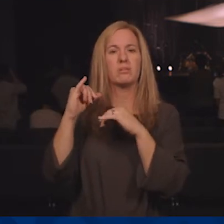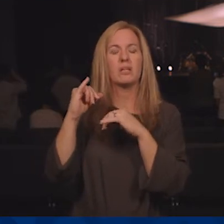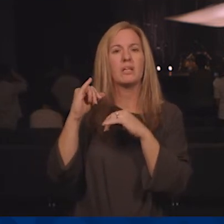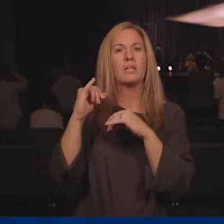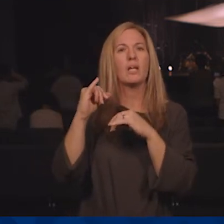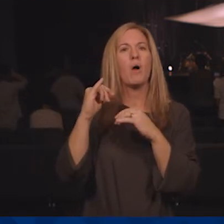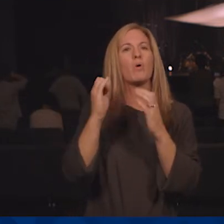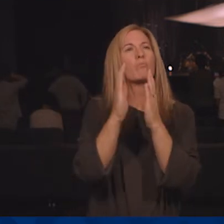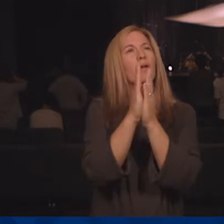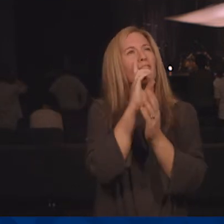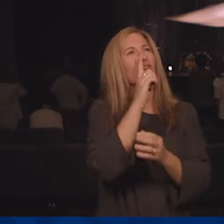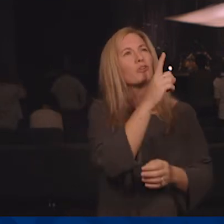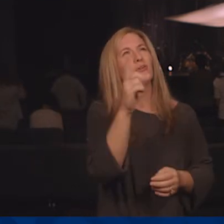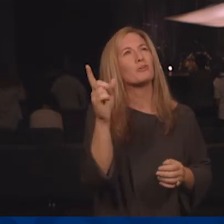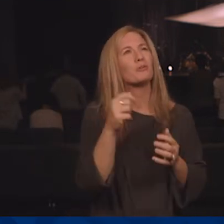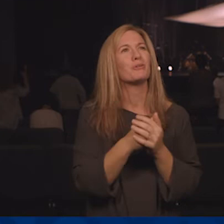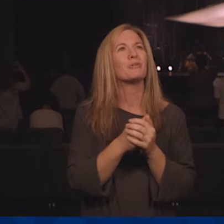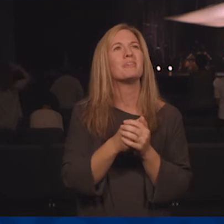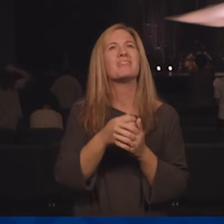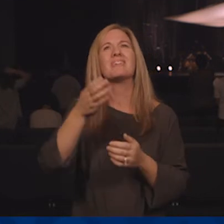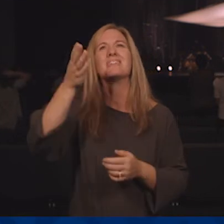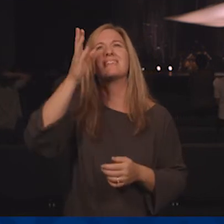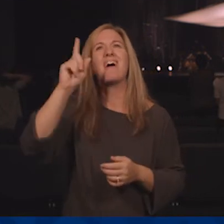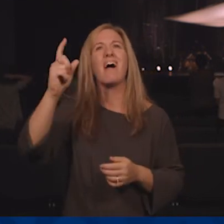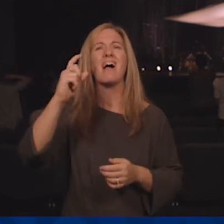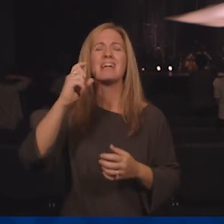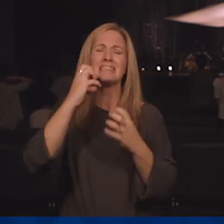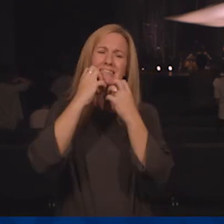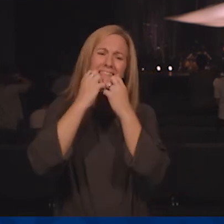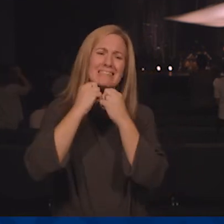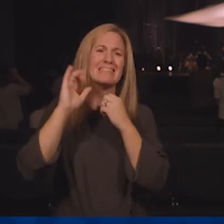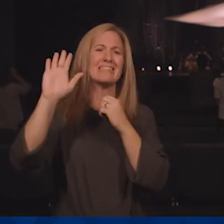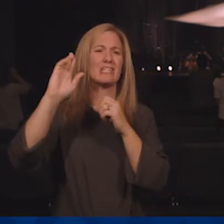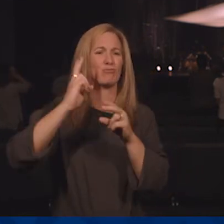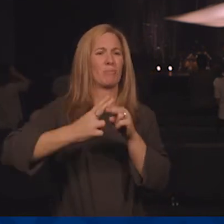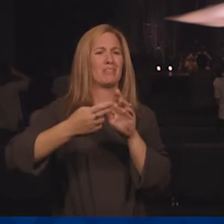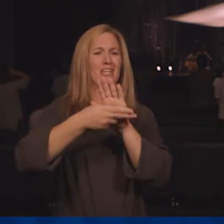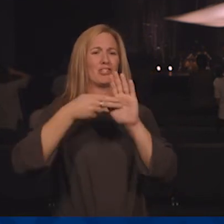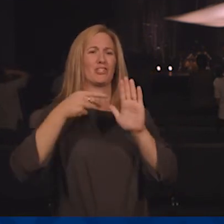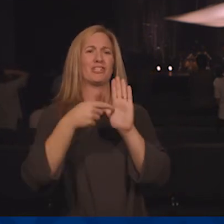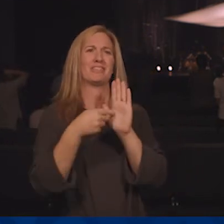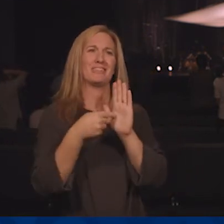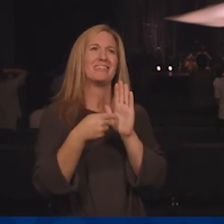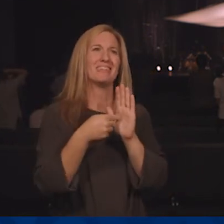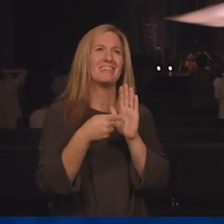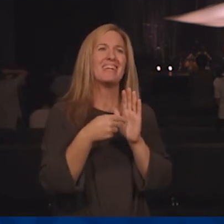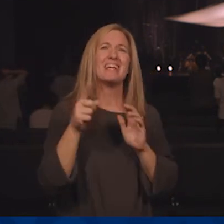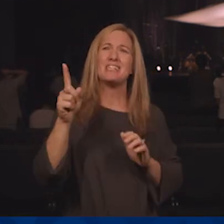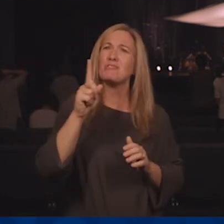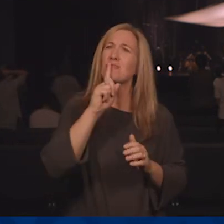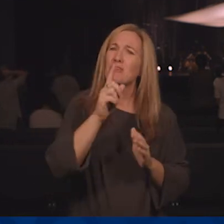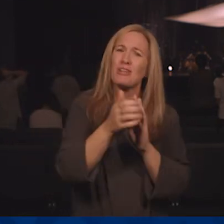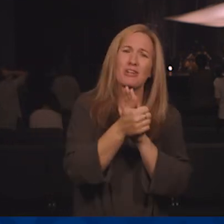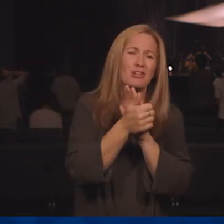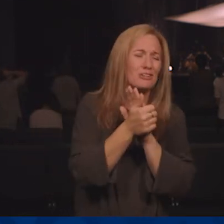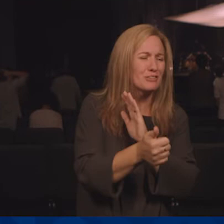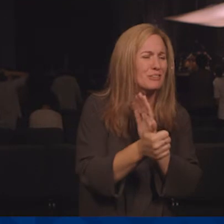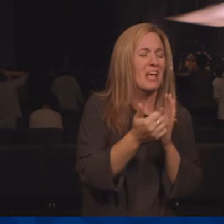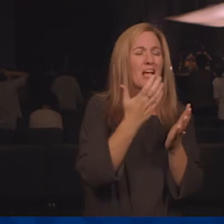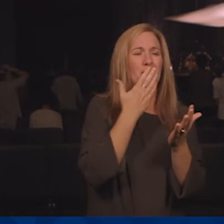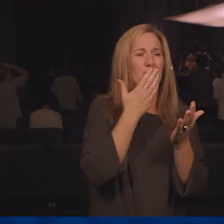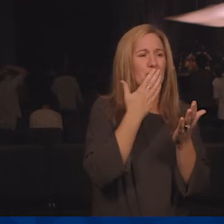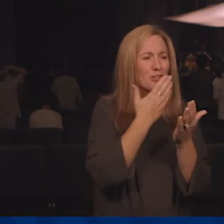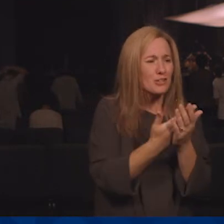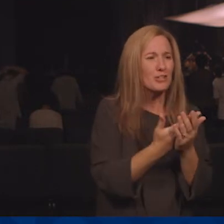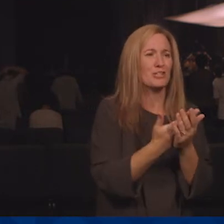Lord, He is jealous for His reputation. And He is really good. And if you are stuck